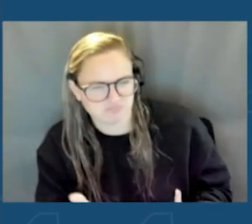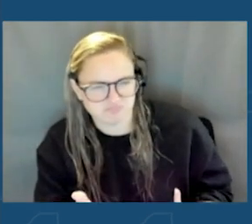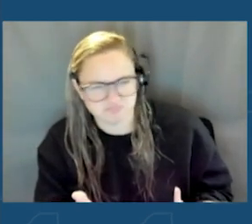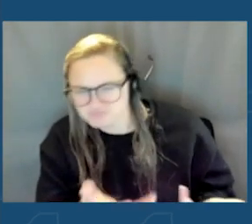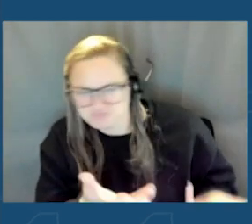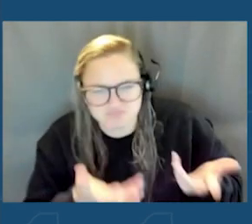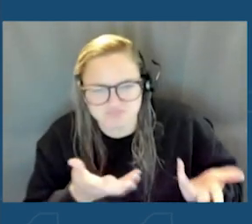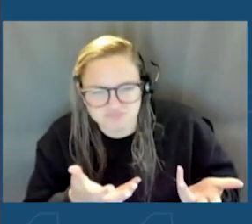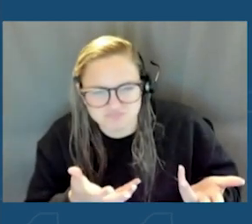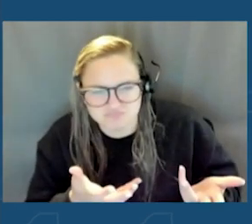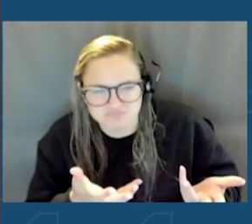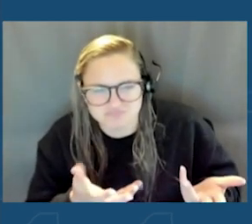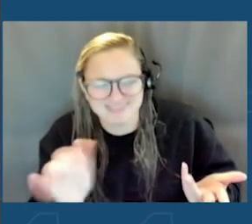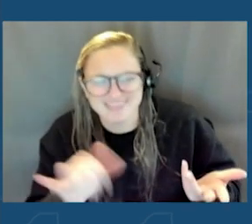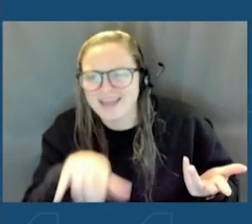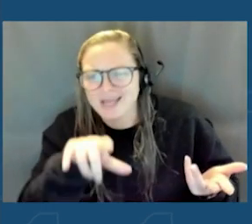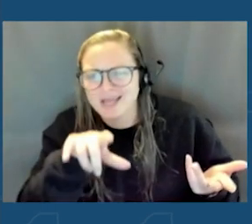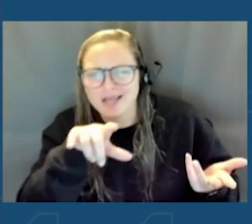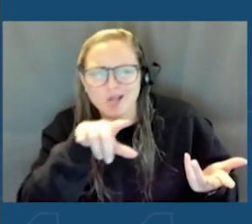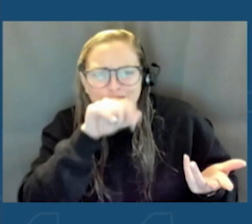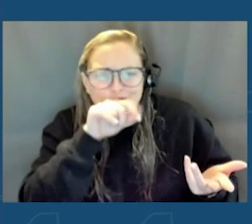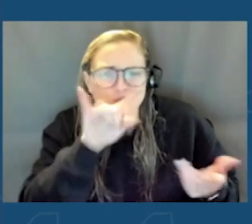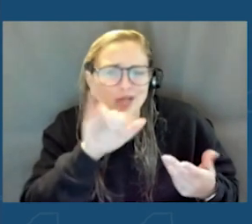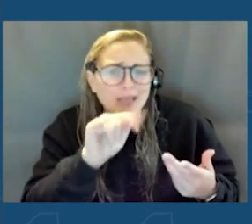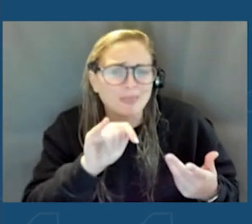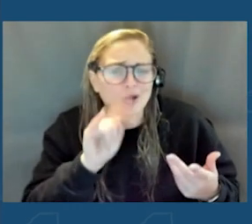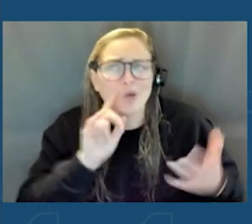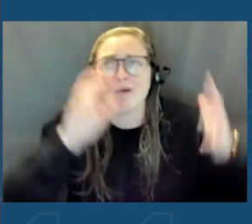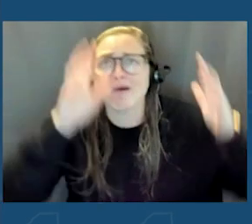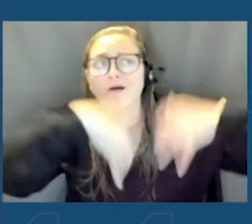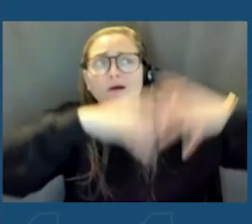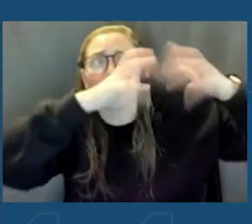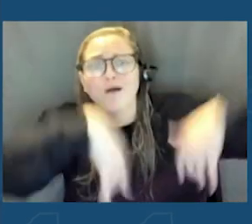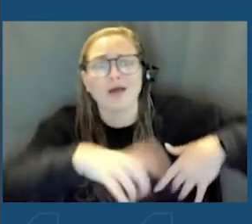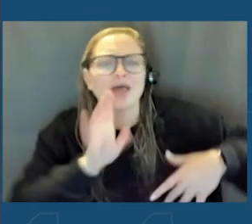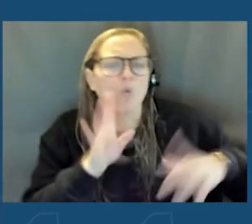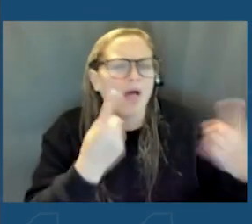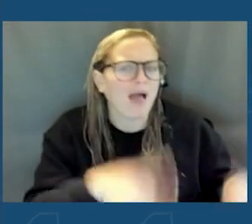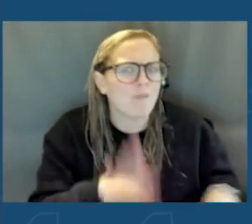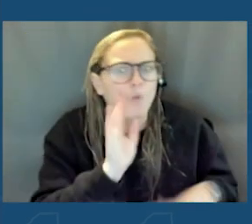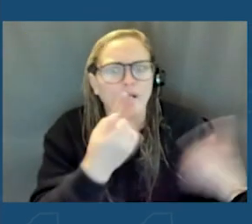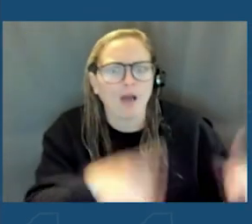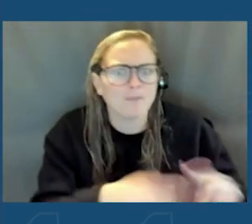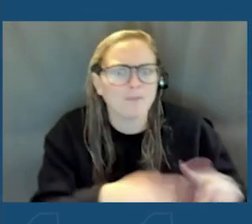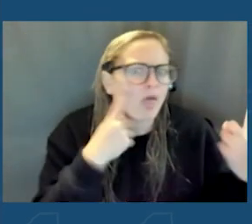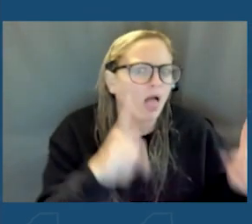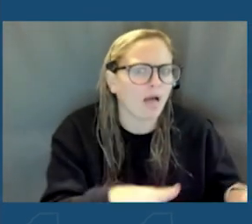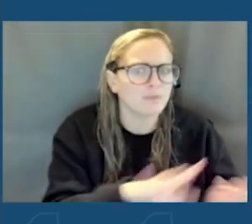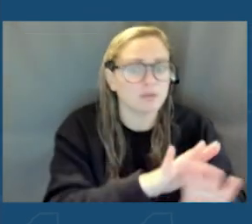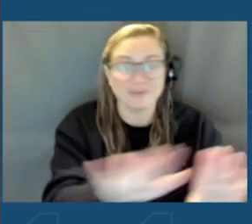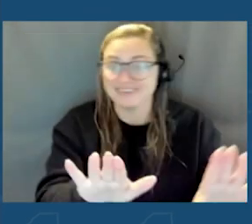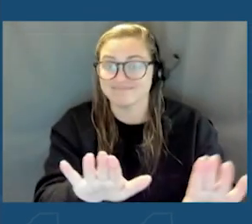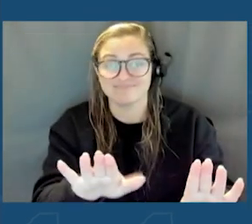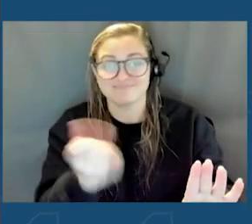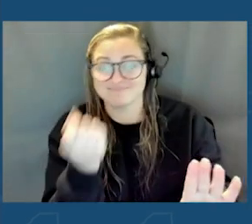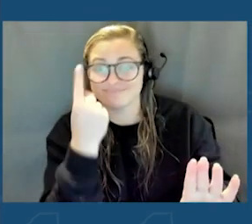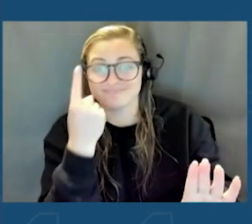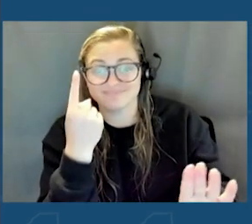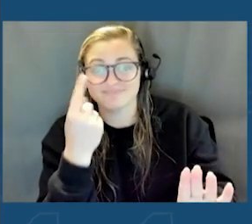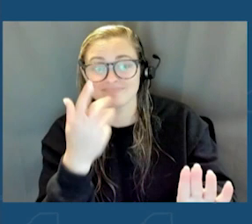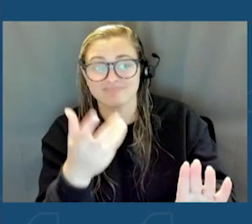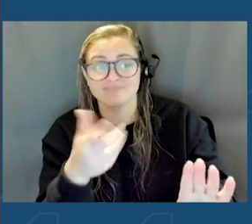like Chicken Little, the sky is falling, the sky is falling. How many times we say this? My friends,